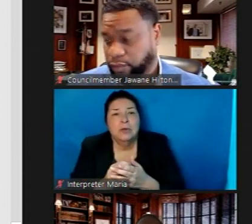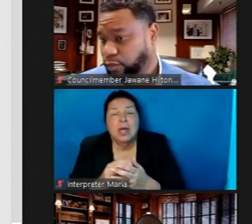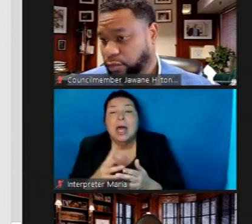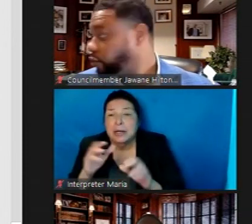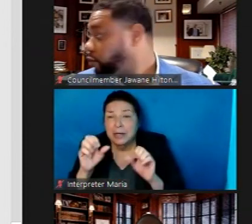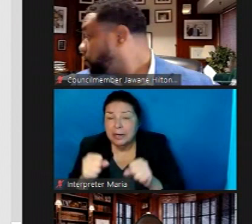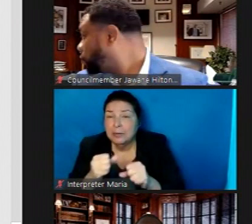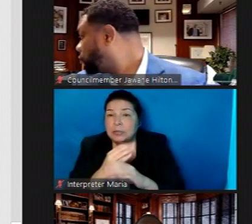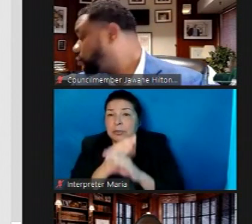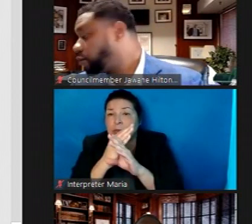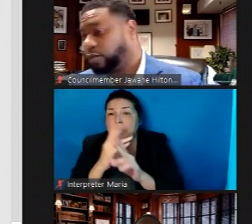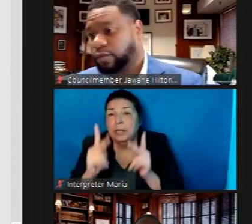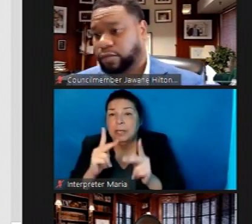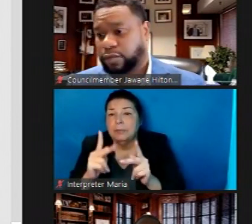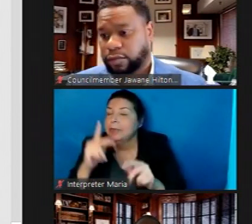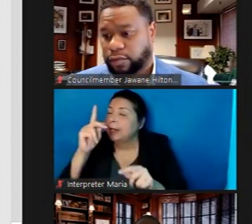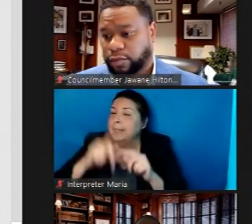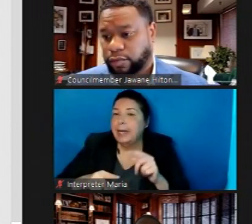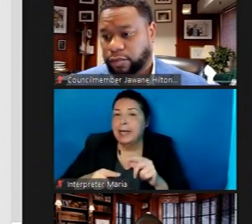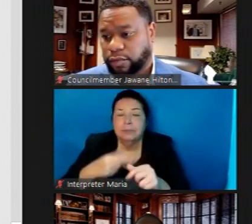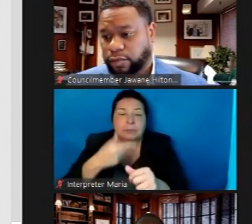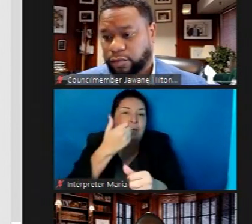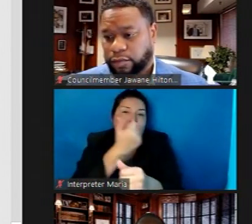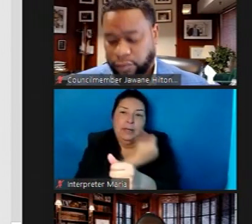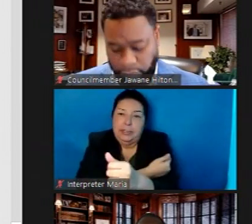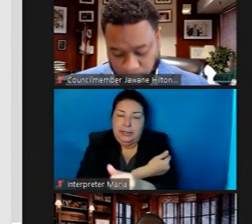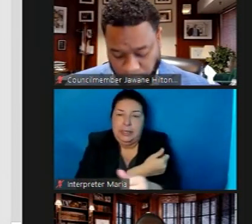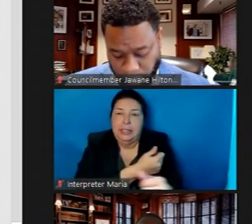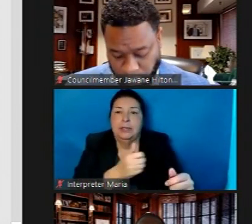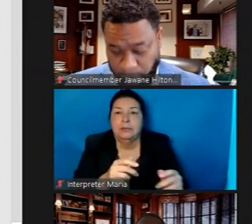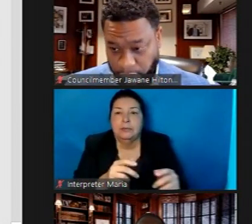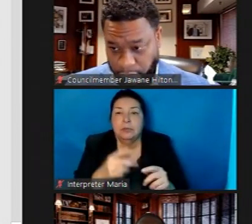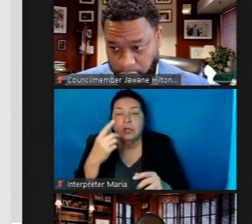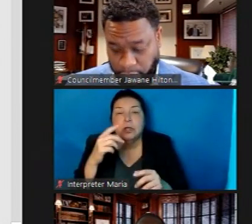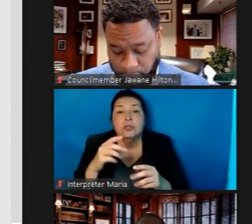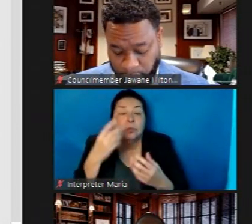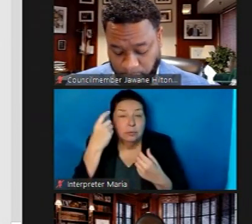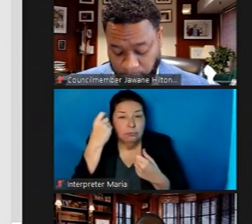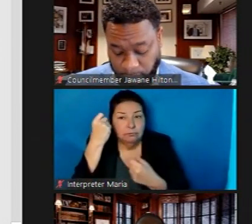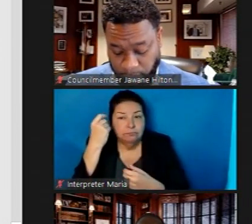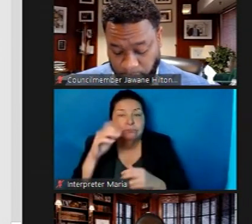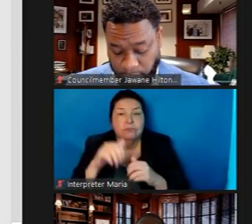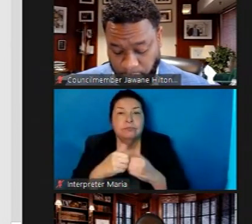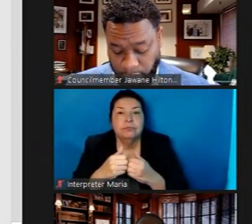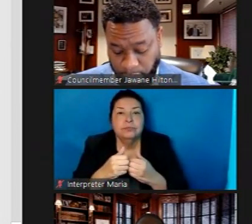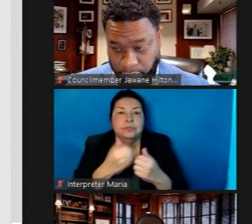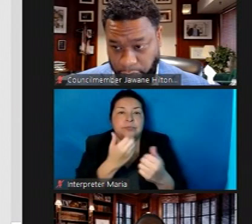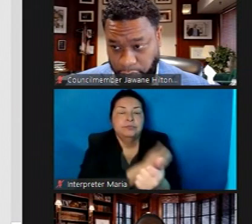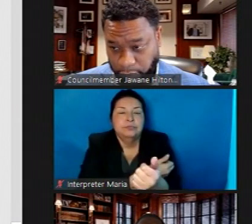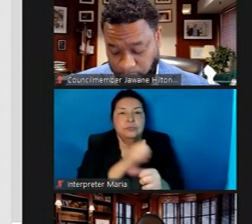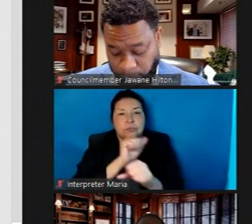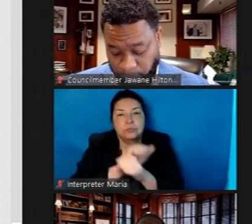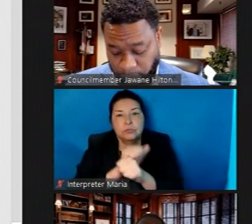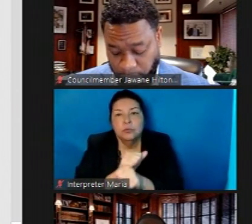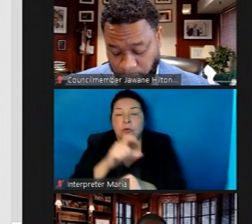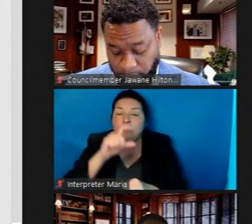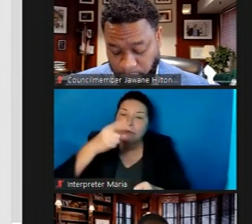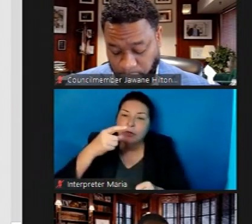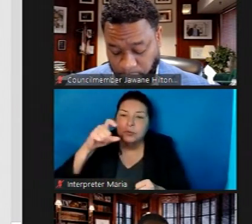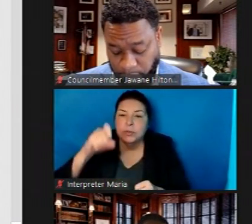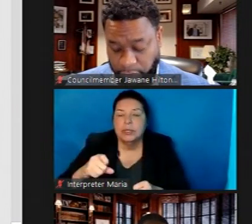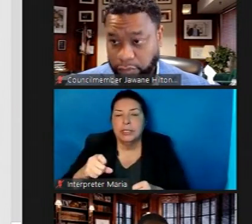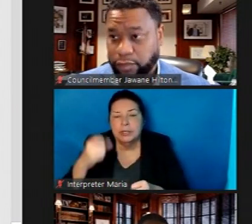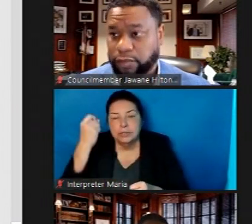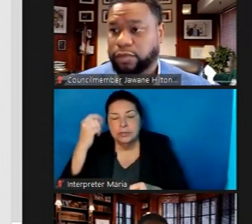protect the people who are unable to get vaccinated. In order to understand how the vaccine works, we need to first understand how our body fights